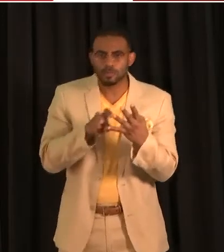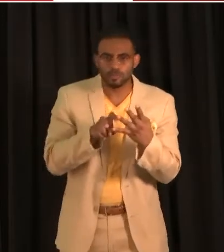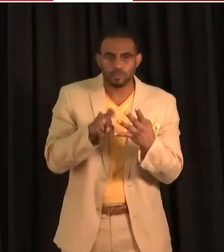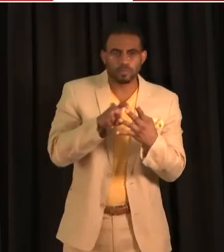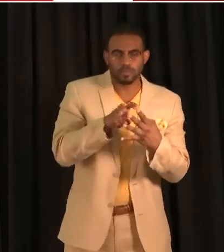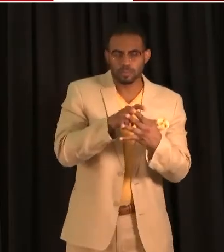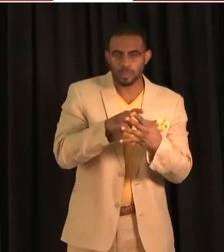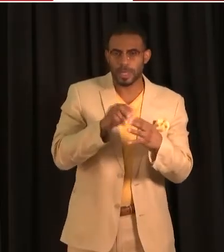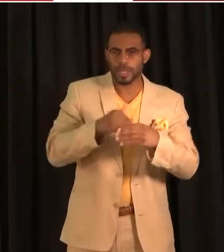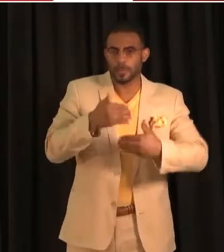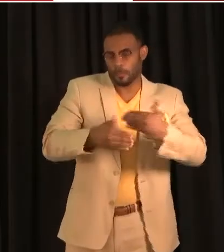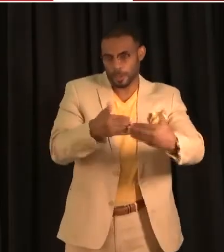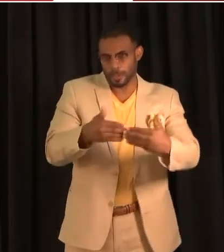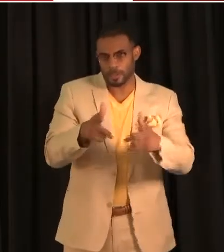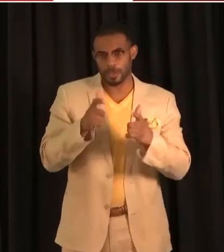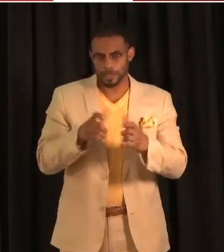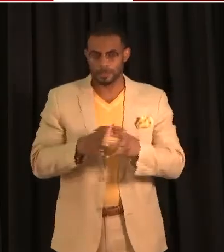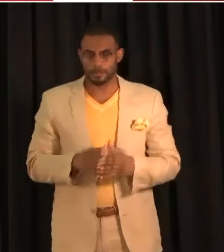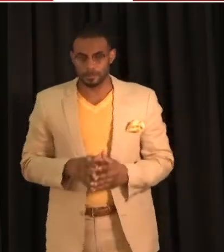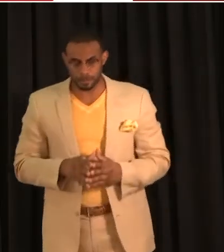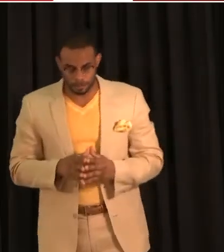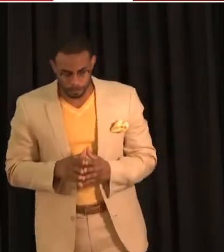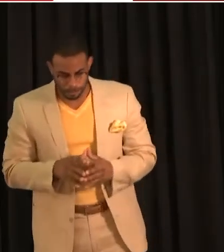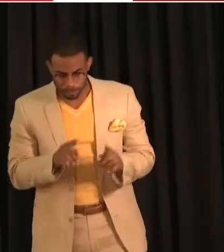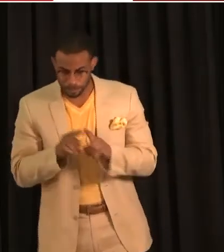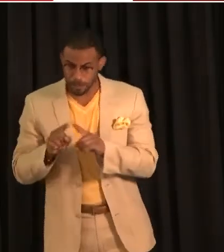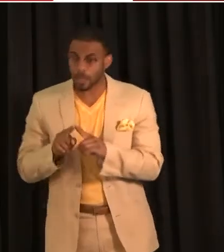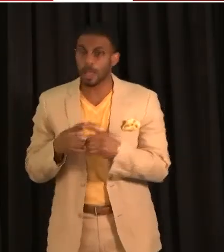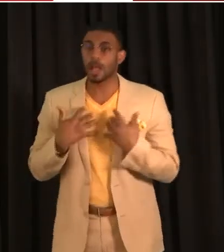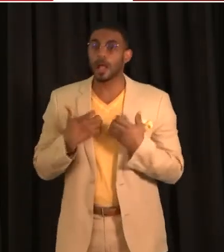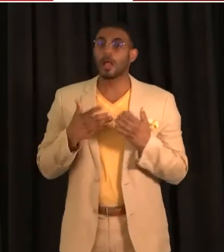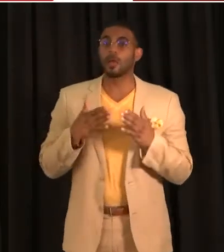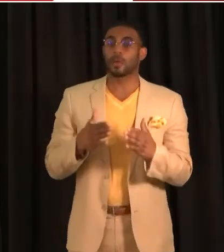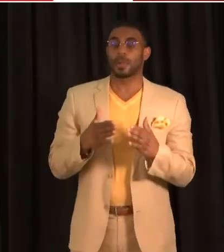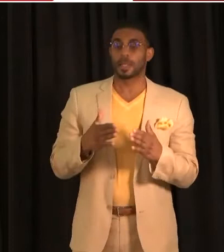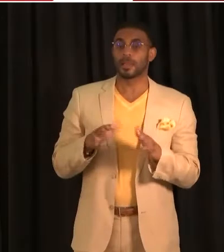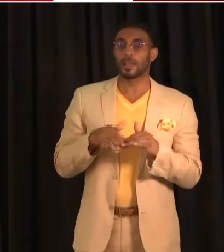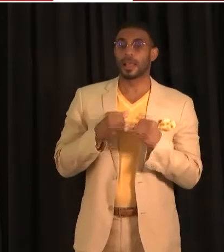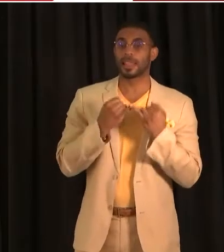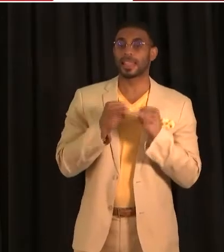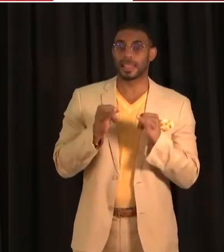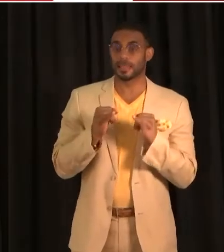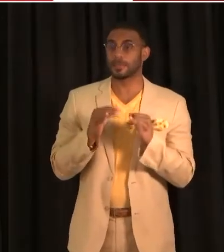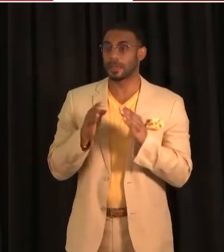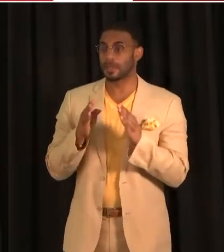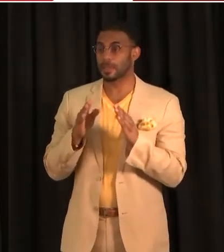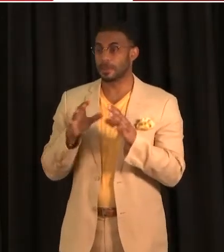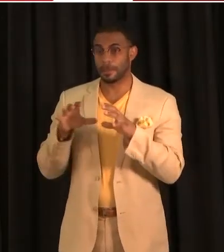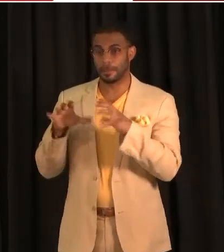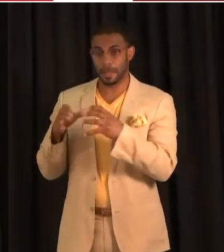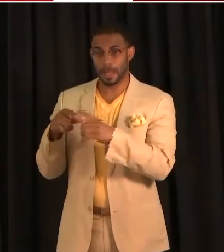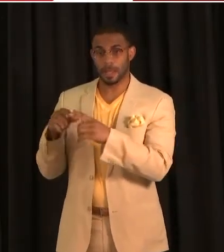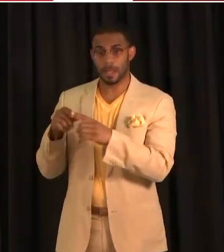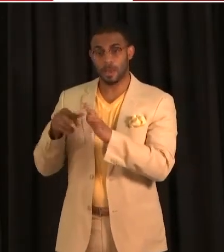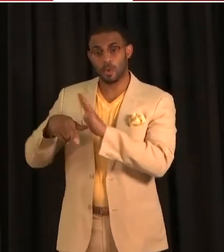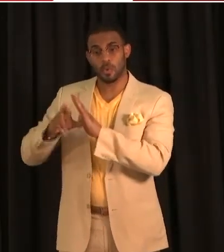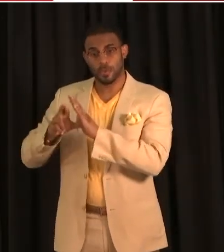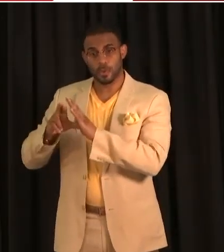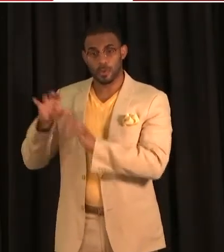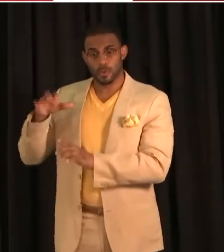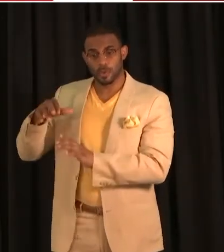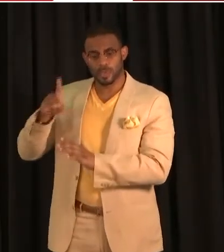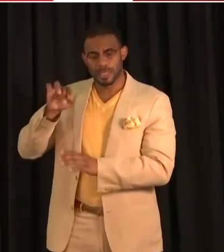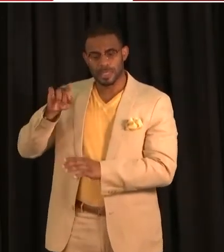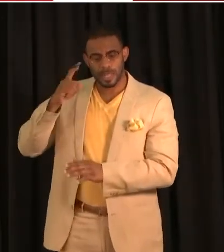to another fairly quickly. Also, the FDA has an independent body reviewed